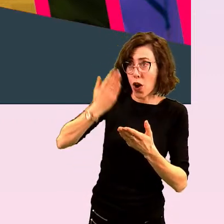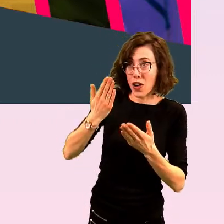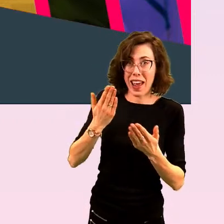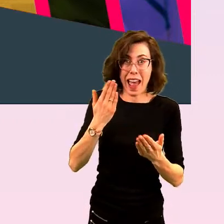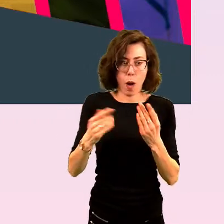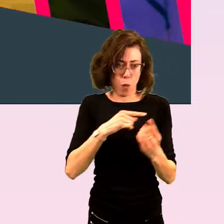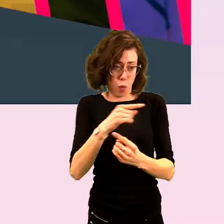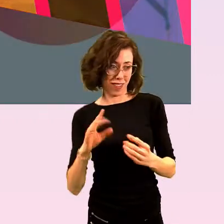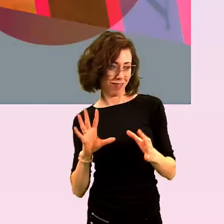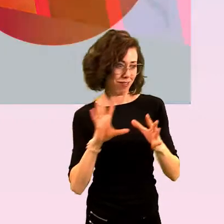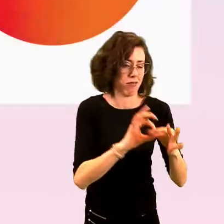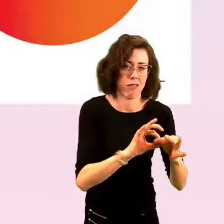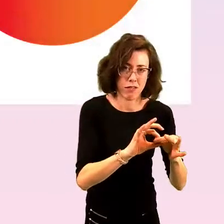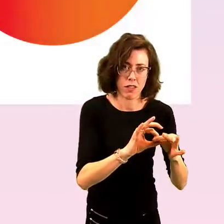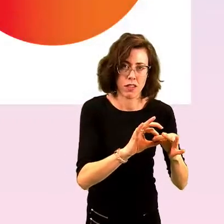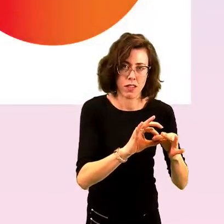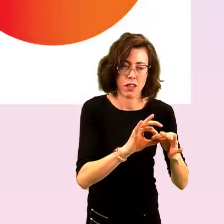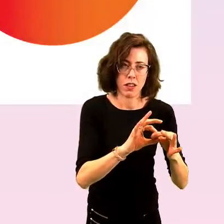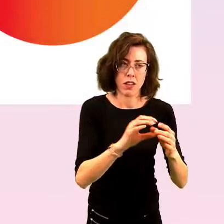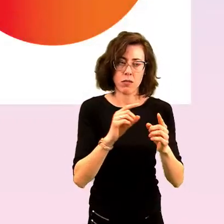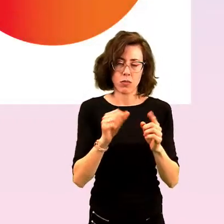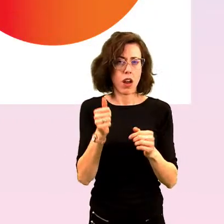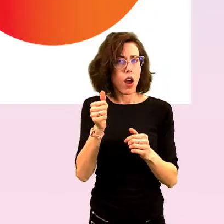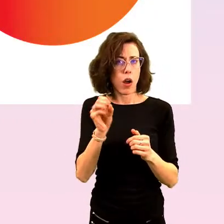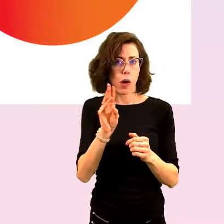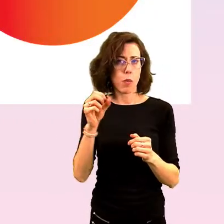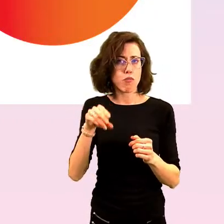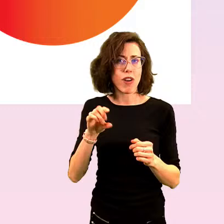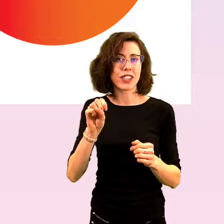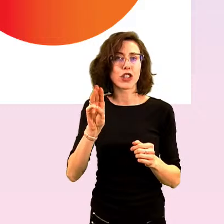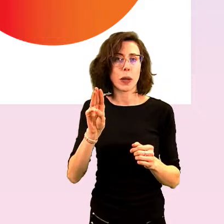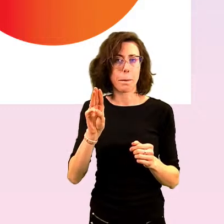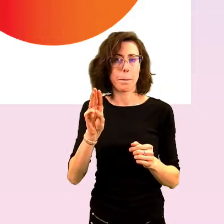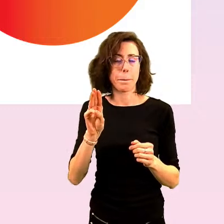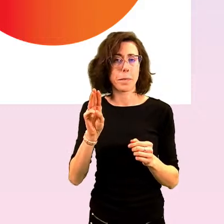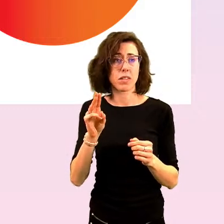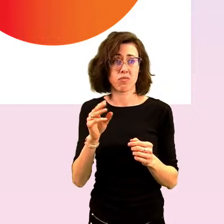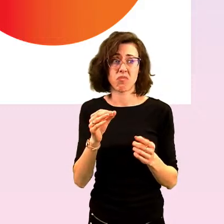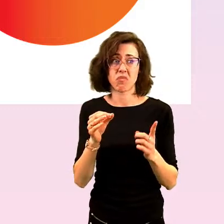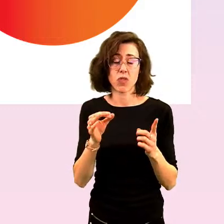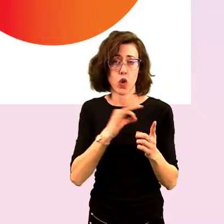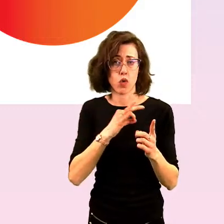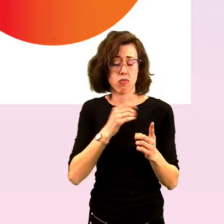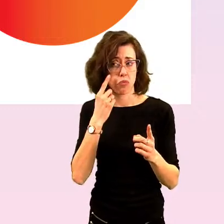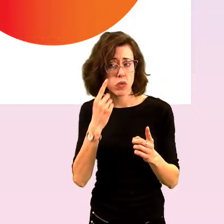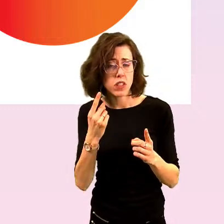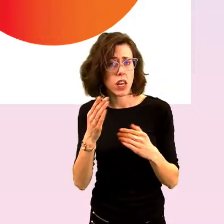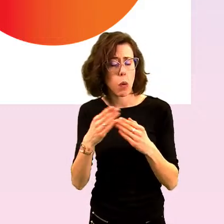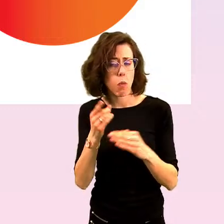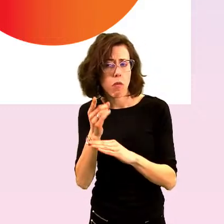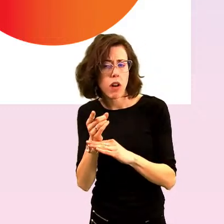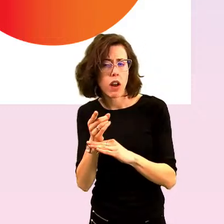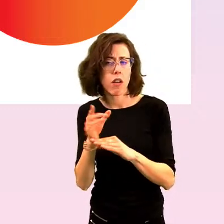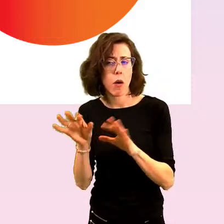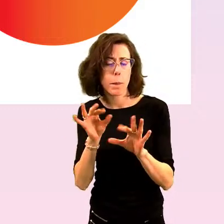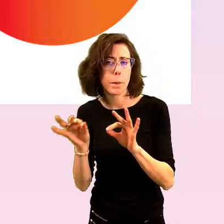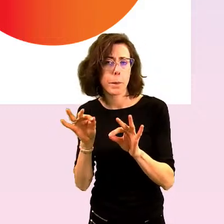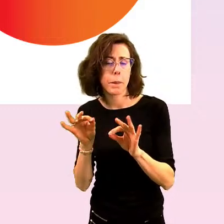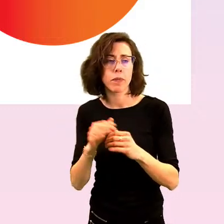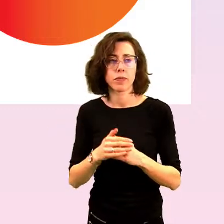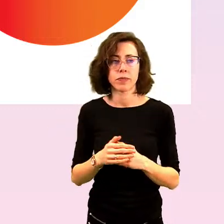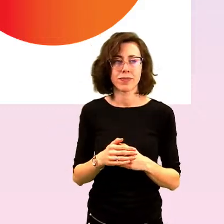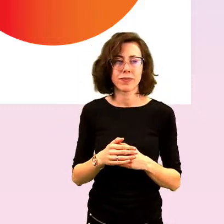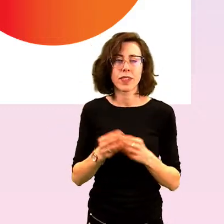apprenticeship is definitely another aspect to look at. And then just to finish, really, and I wanted to come back to